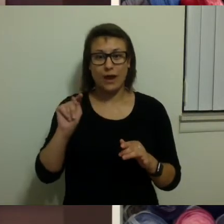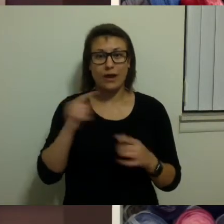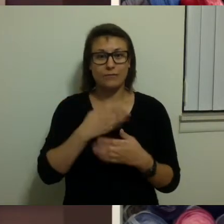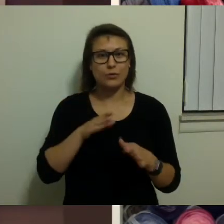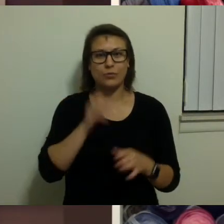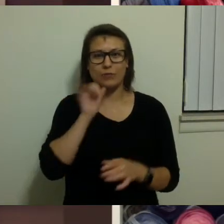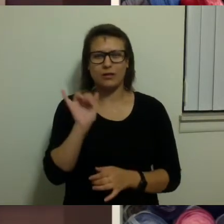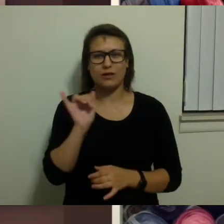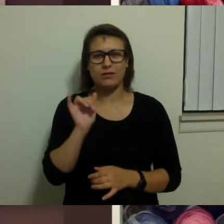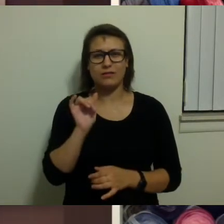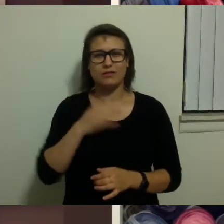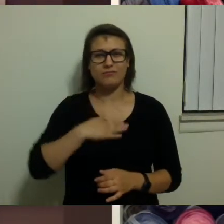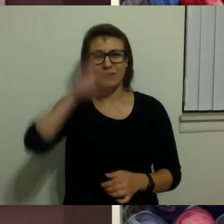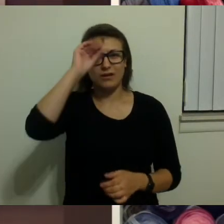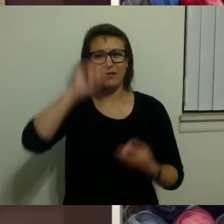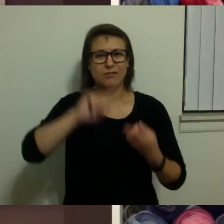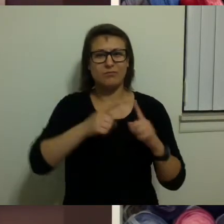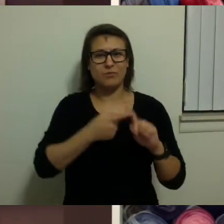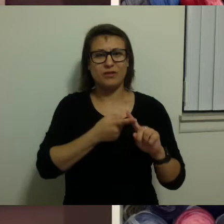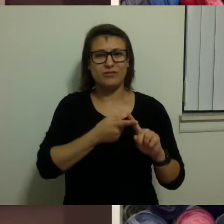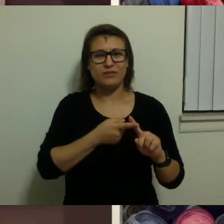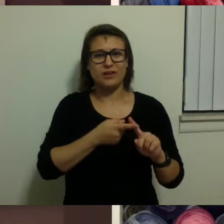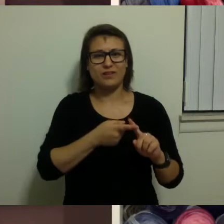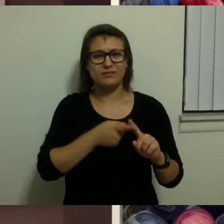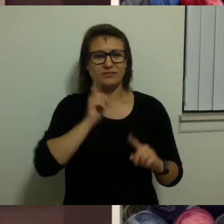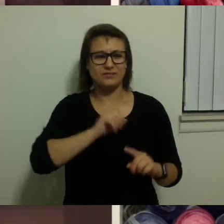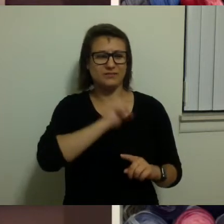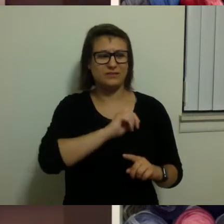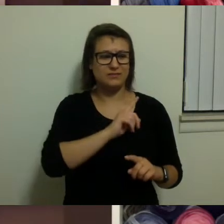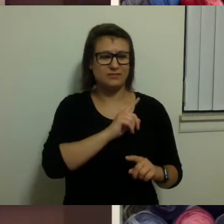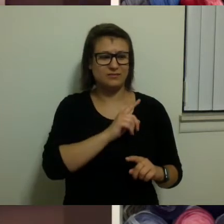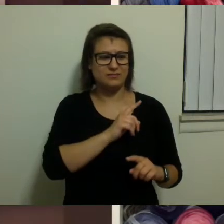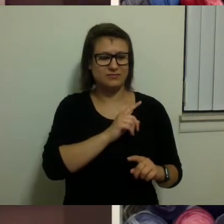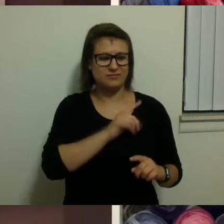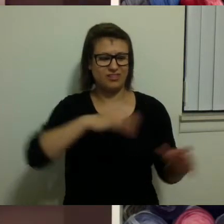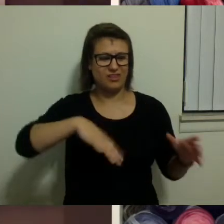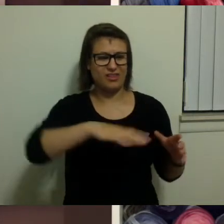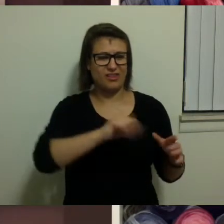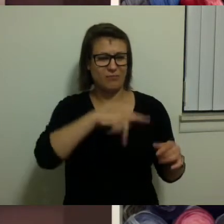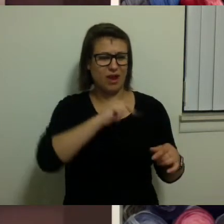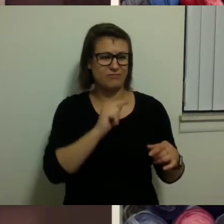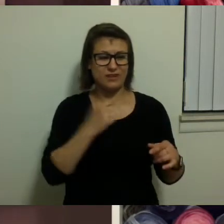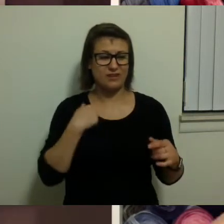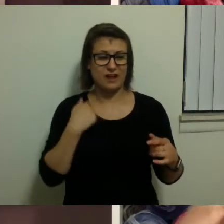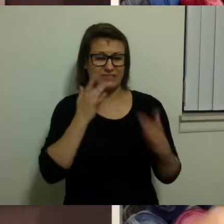I just moved into my boyfriend's bachelor pad and I'm trying to like make do.